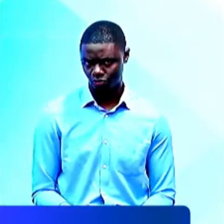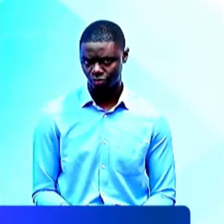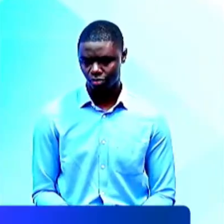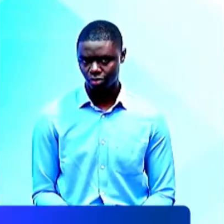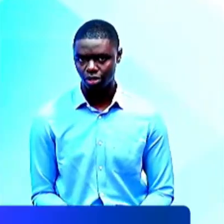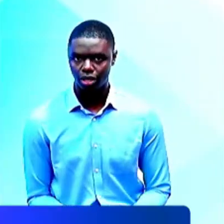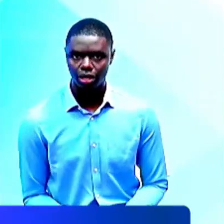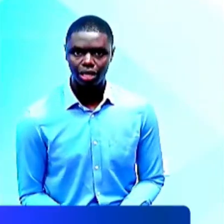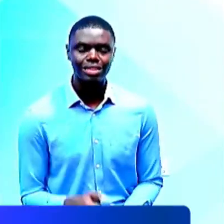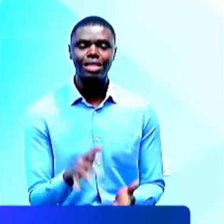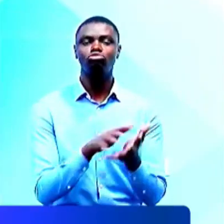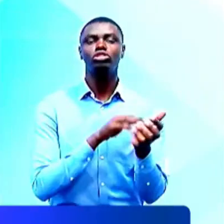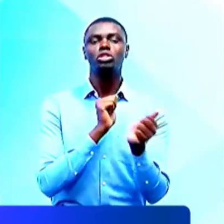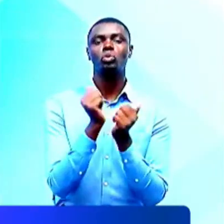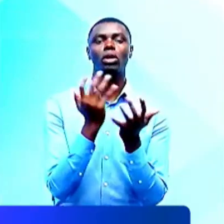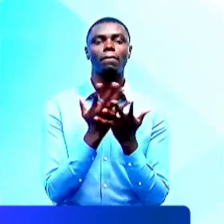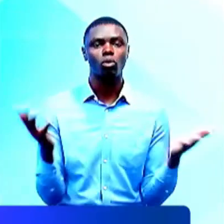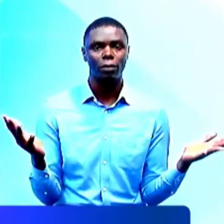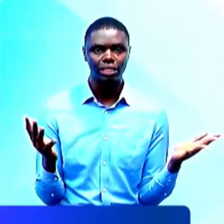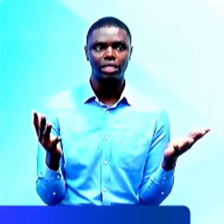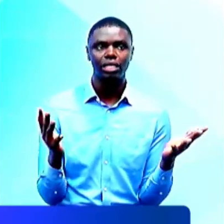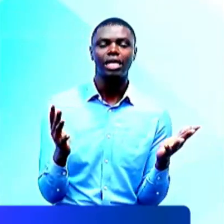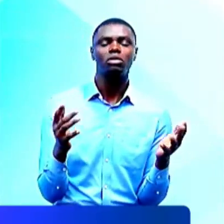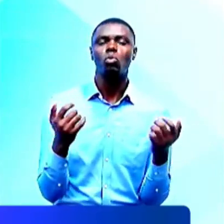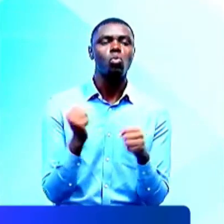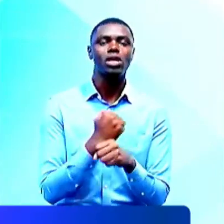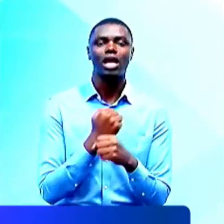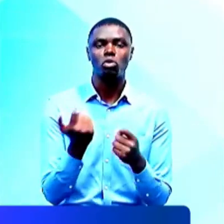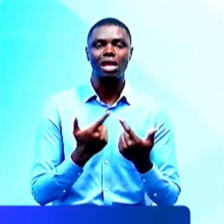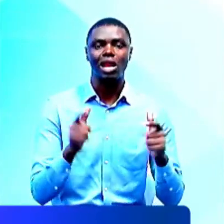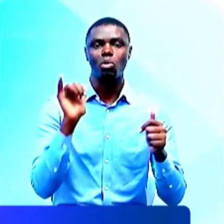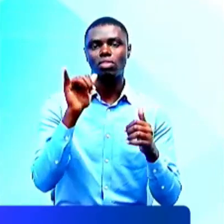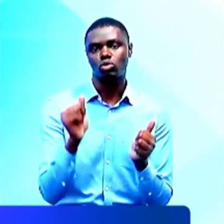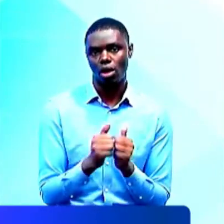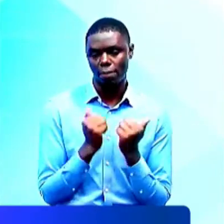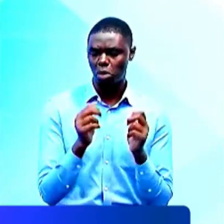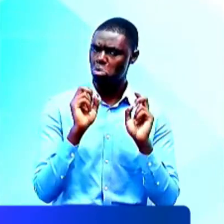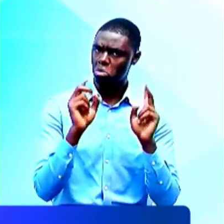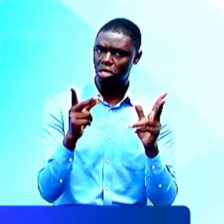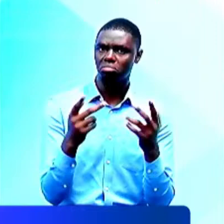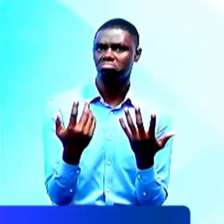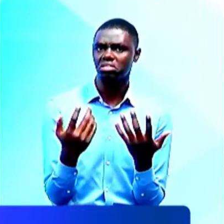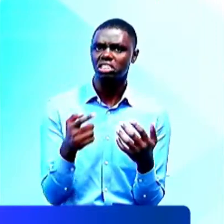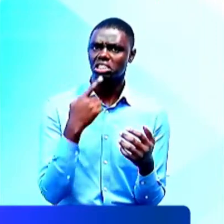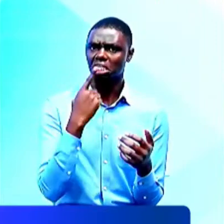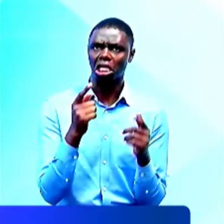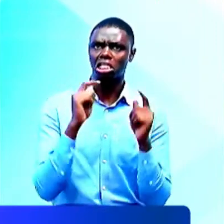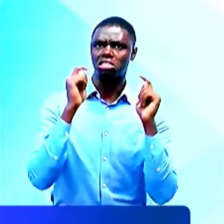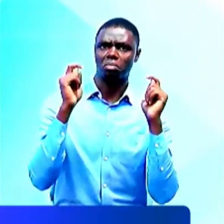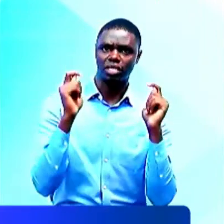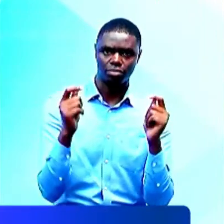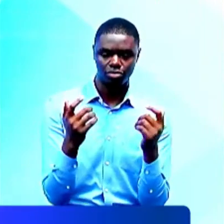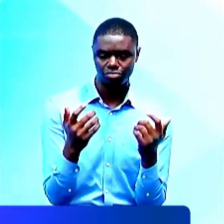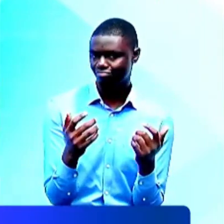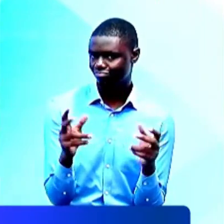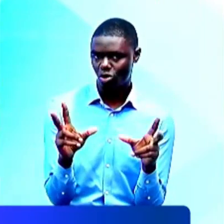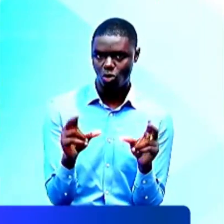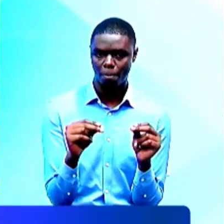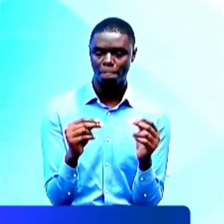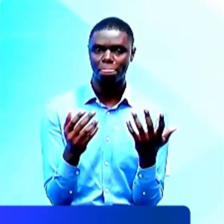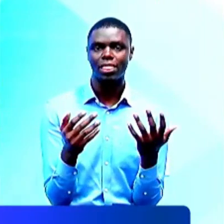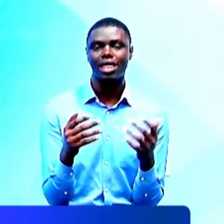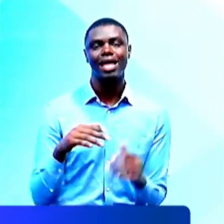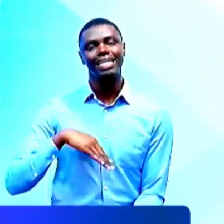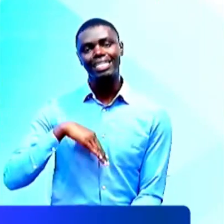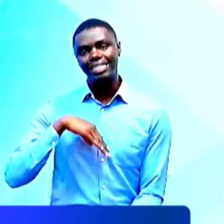They are destroying properties. Yeah. And we cannot allow that one to happen in the All name right. of Mandamano. All right. Yeah. Dead or alive